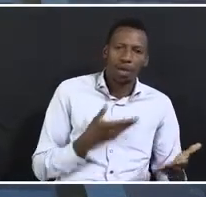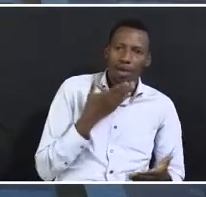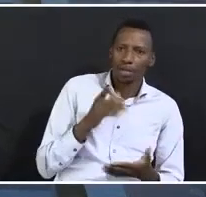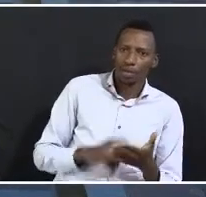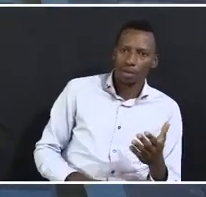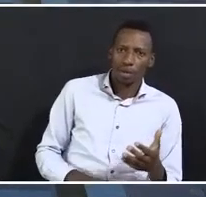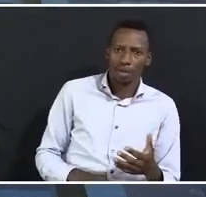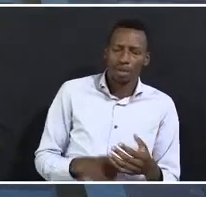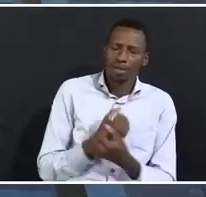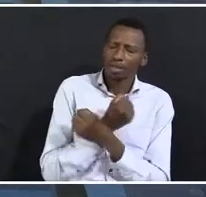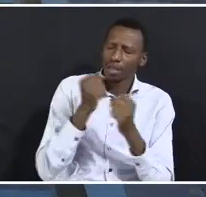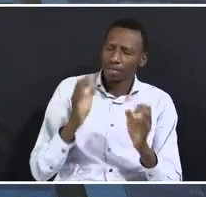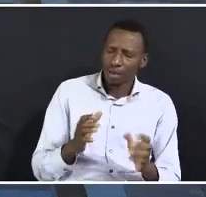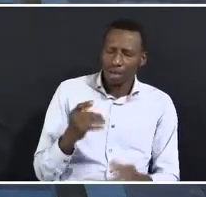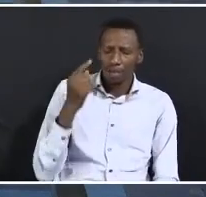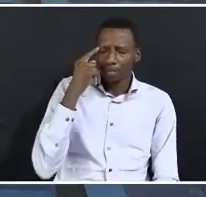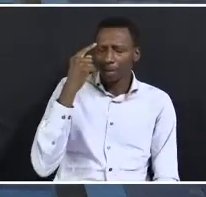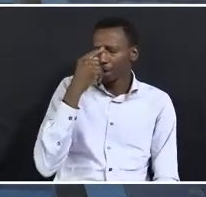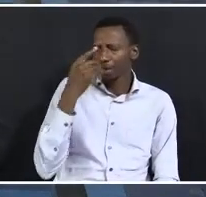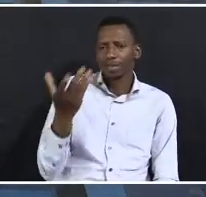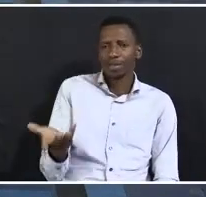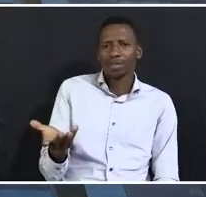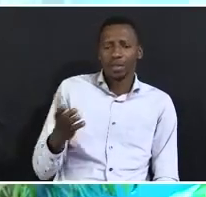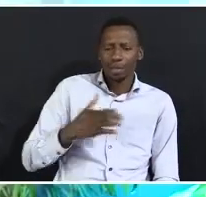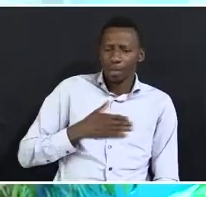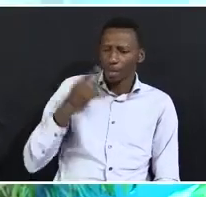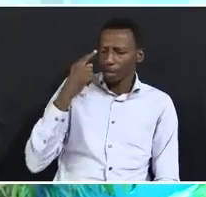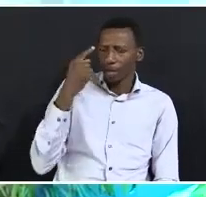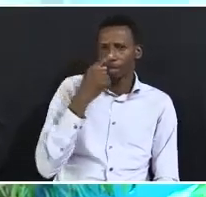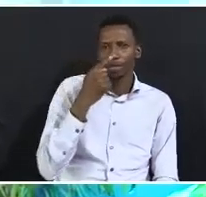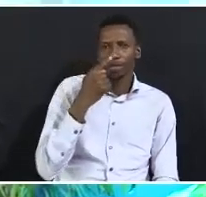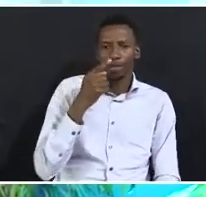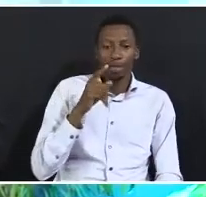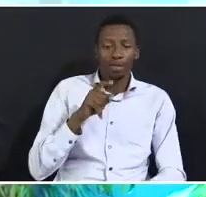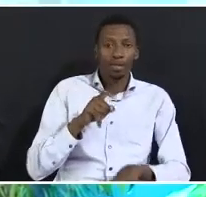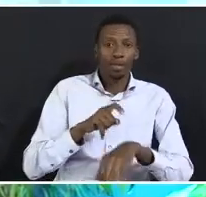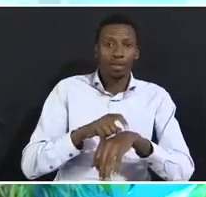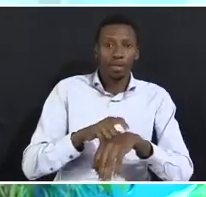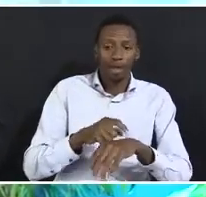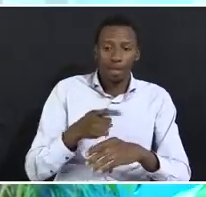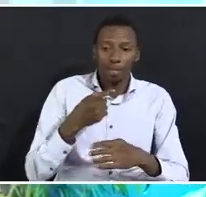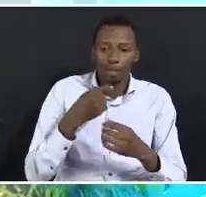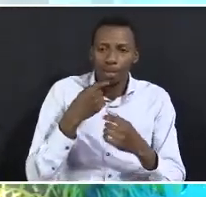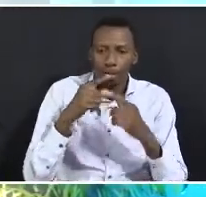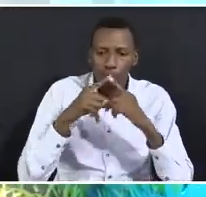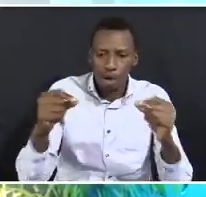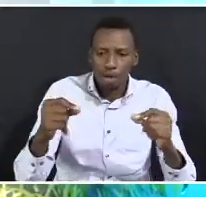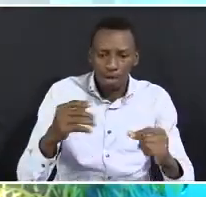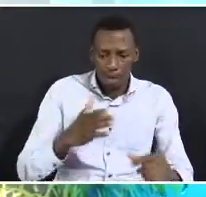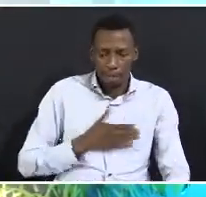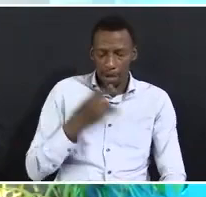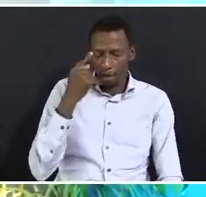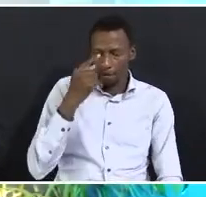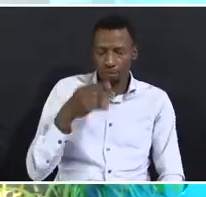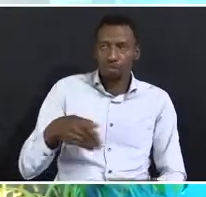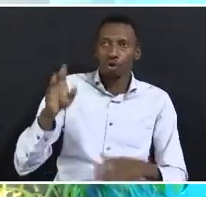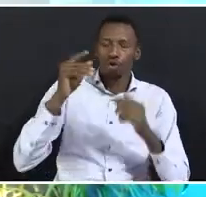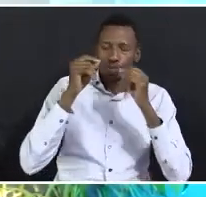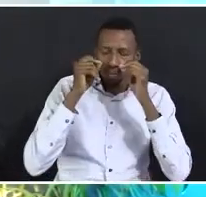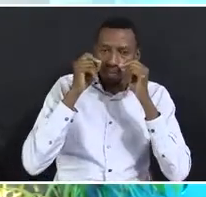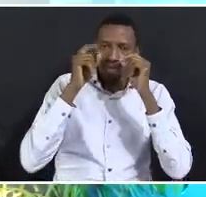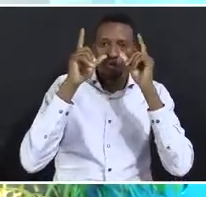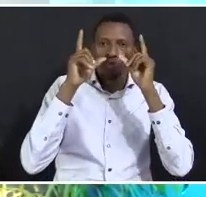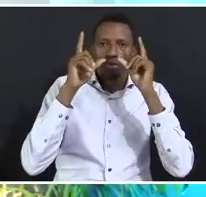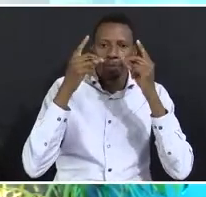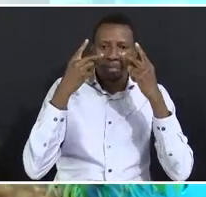my eyes, our eyes." And the moment they said, "My eyes," God was able to open and they were able